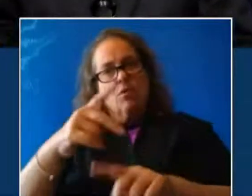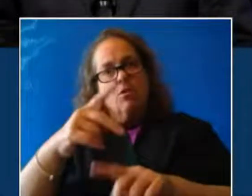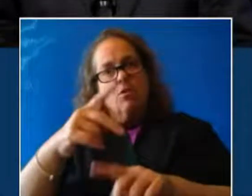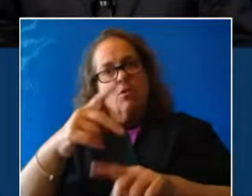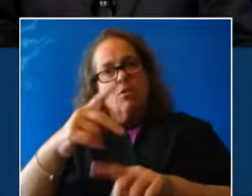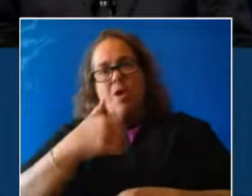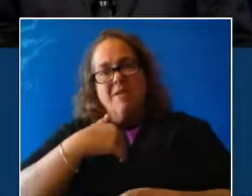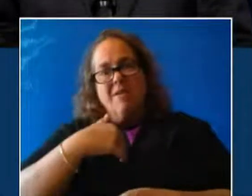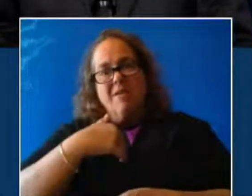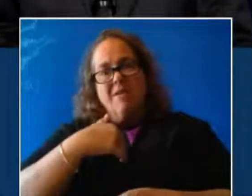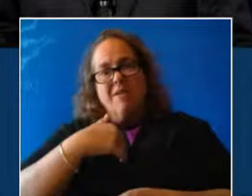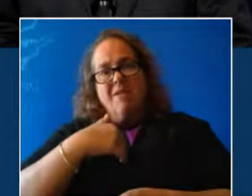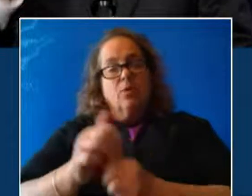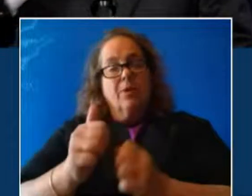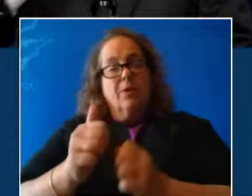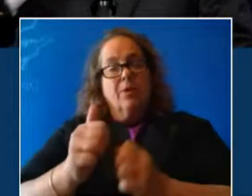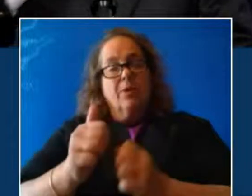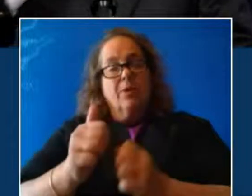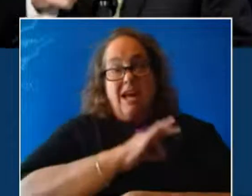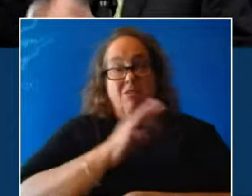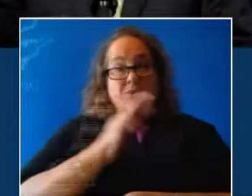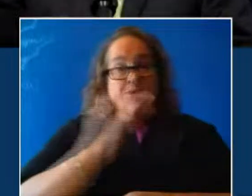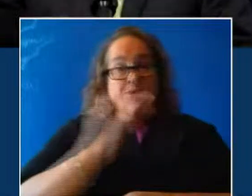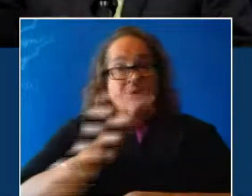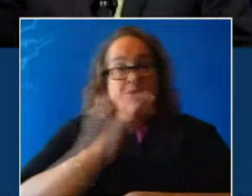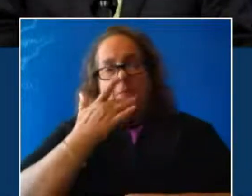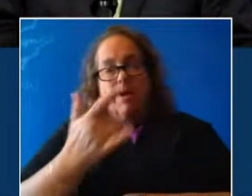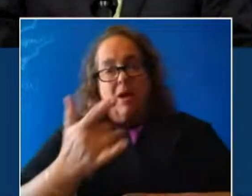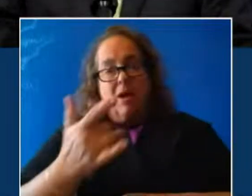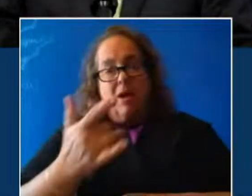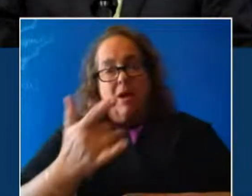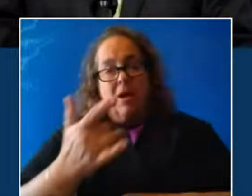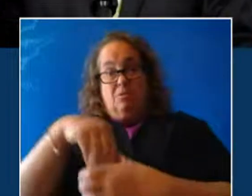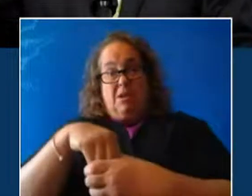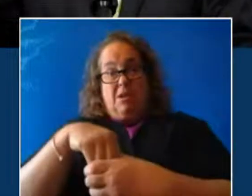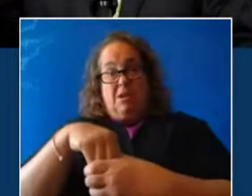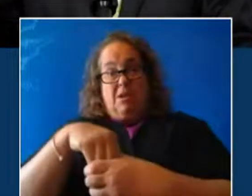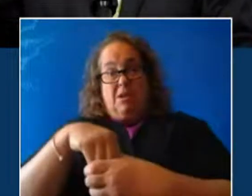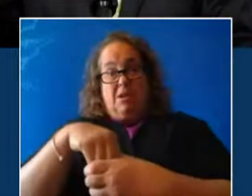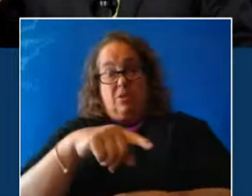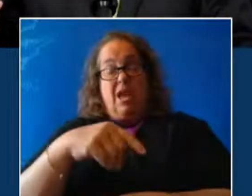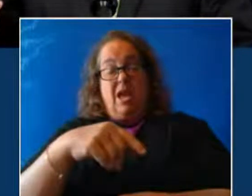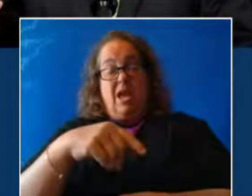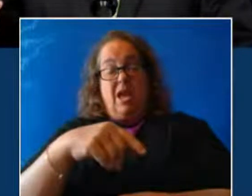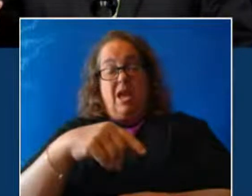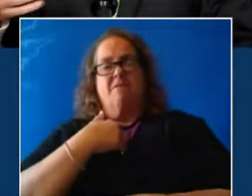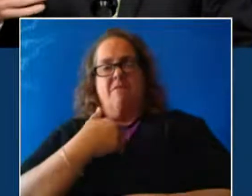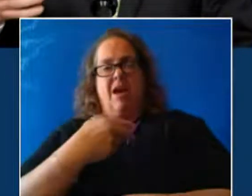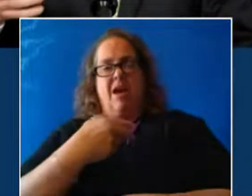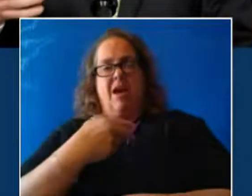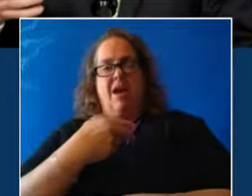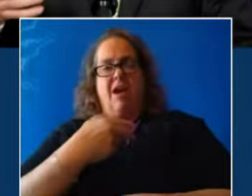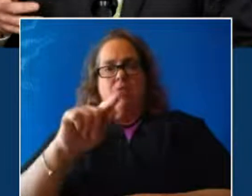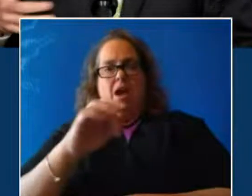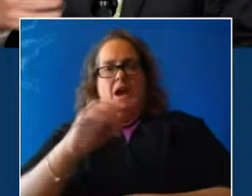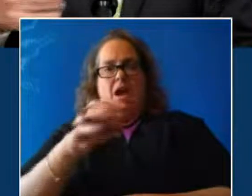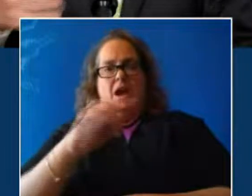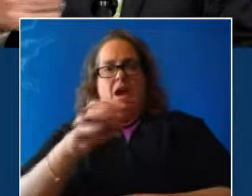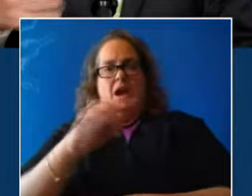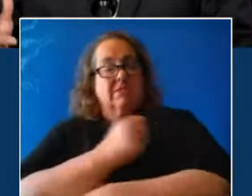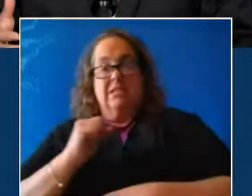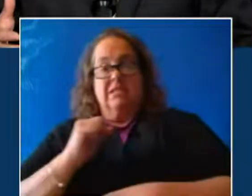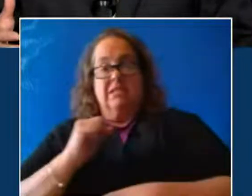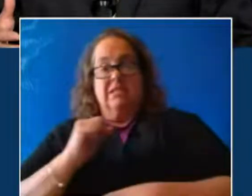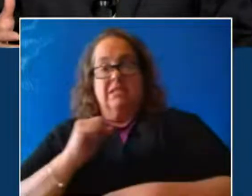got vaccinated at a high rate. The staff did not. Thus, those that are most susceptible in a facility that would